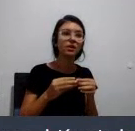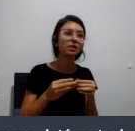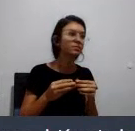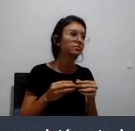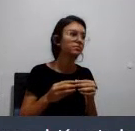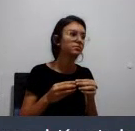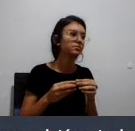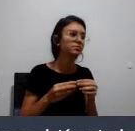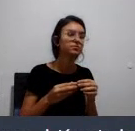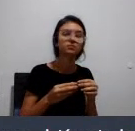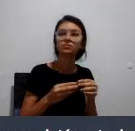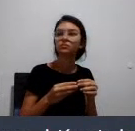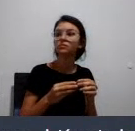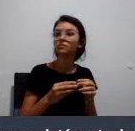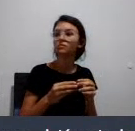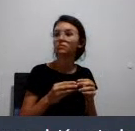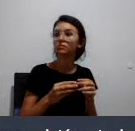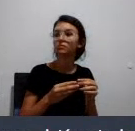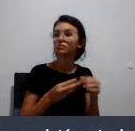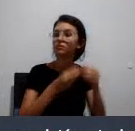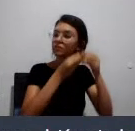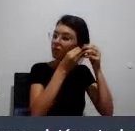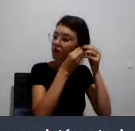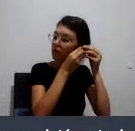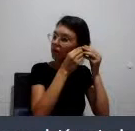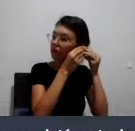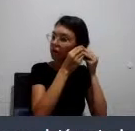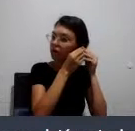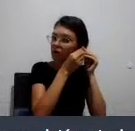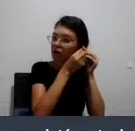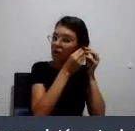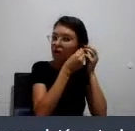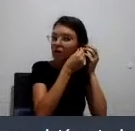or other outlet that you choose to write for?